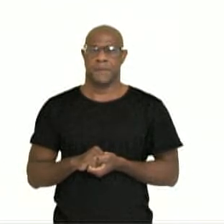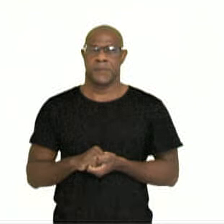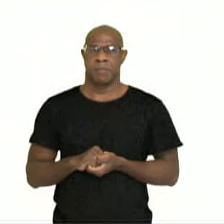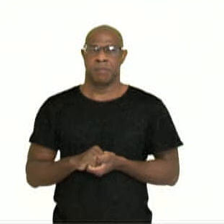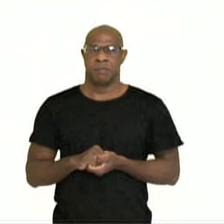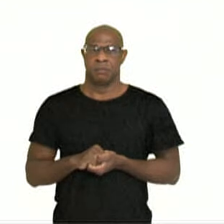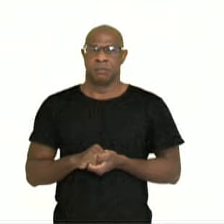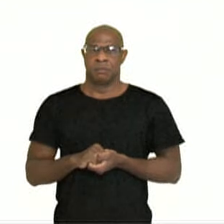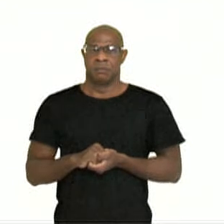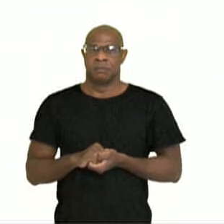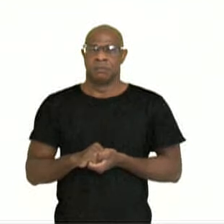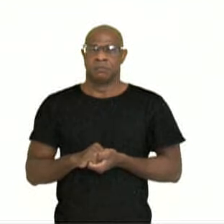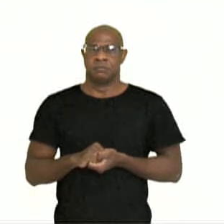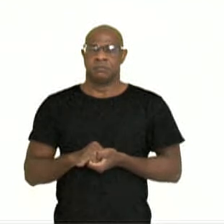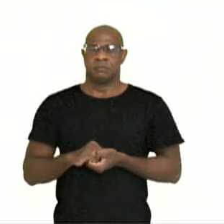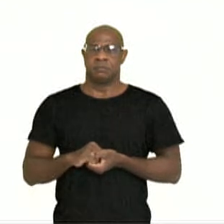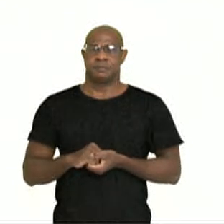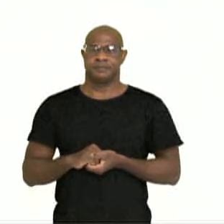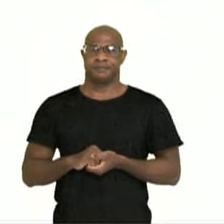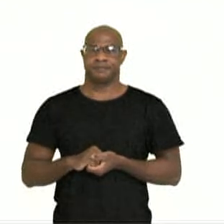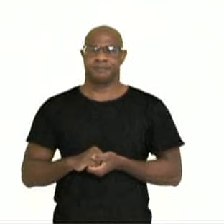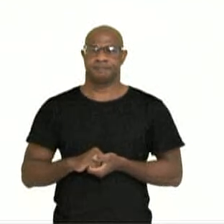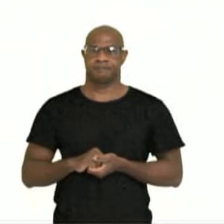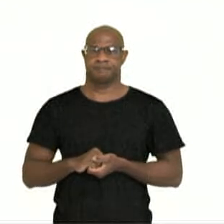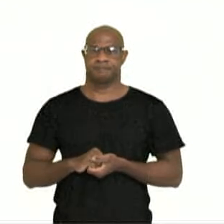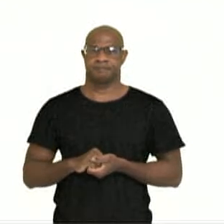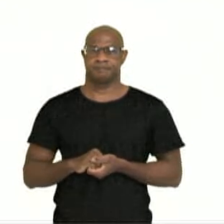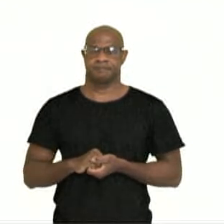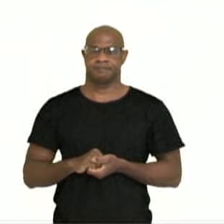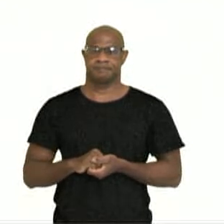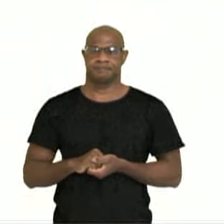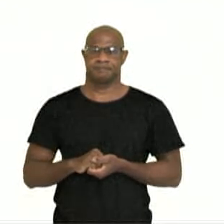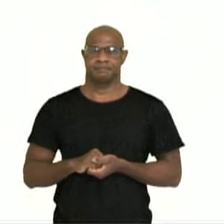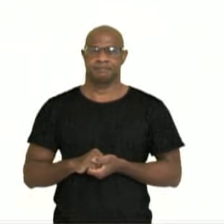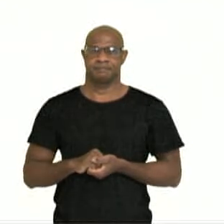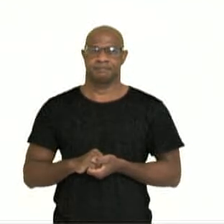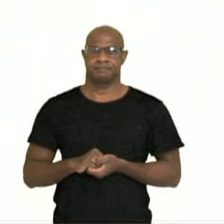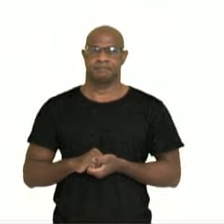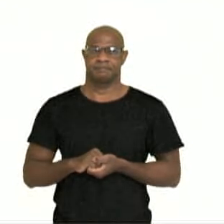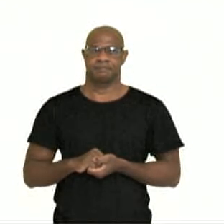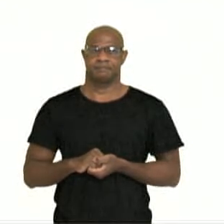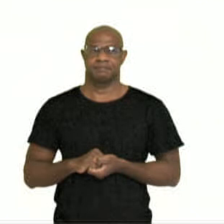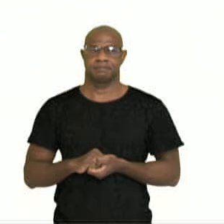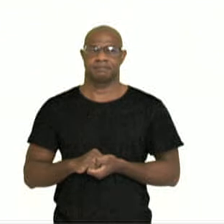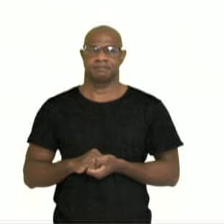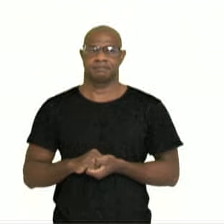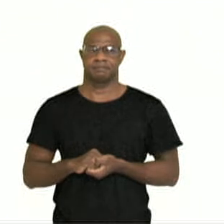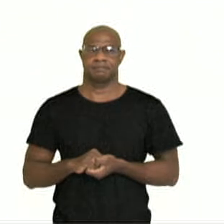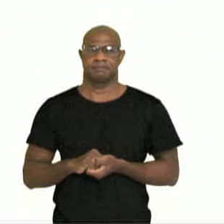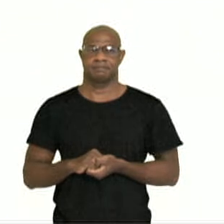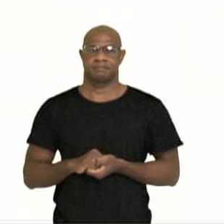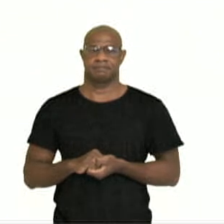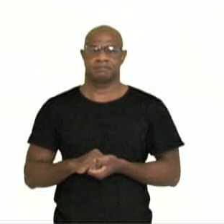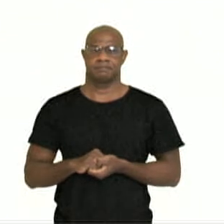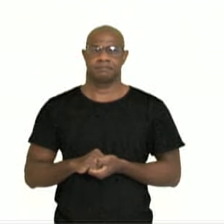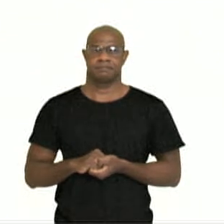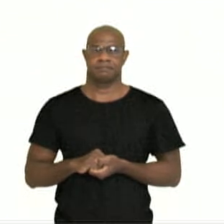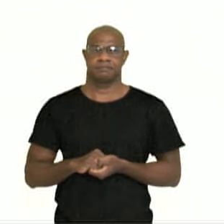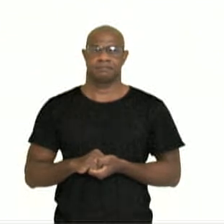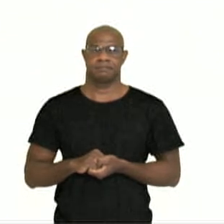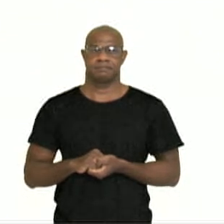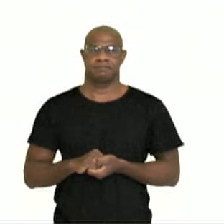indicated exactly the approach location, object, direction, and other details about the enemy's means of